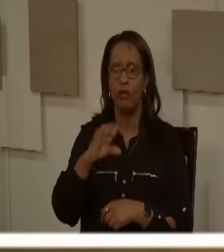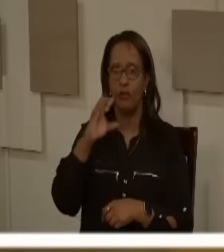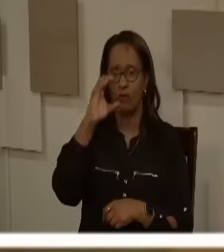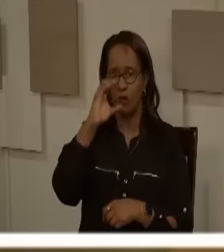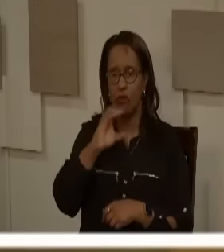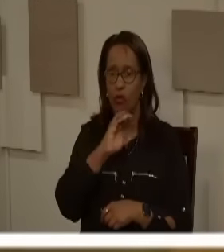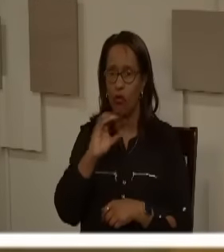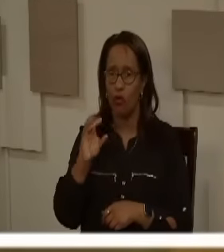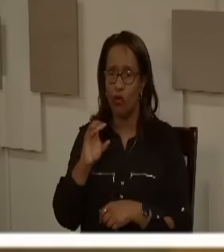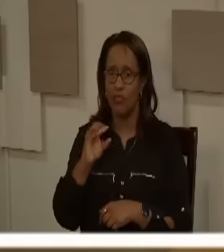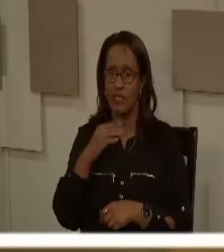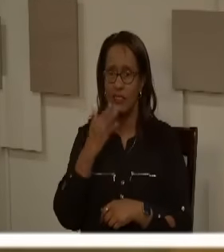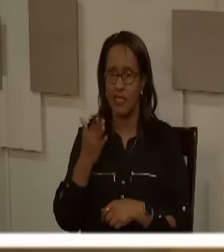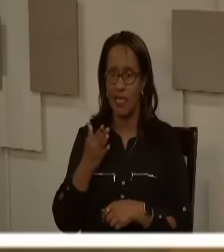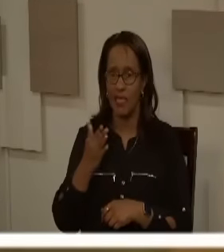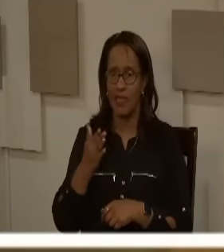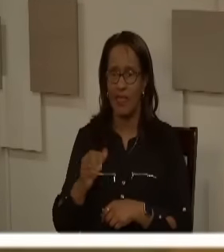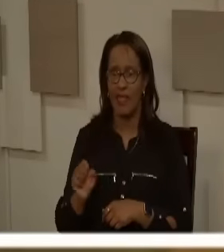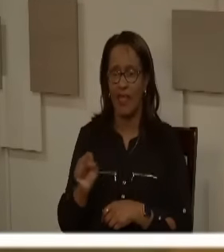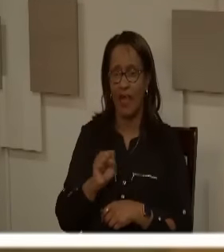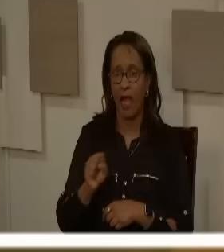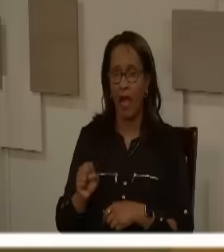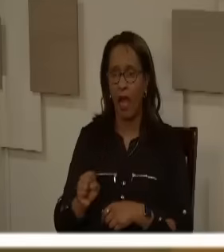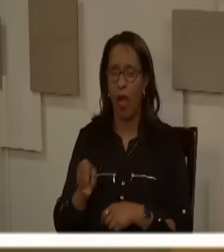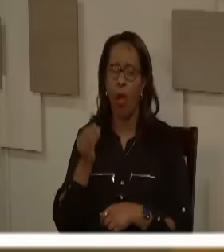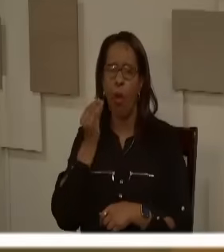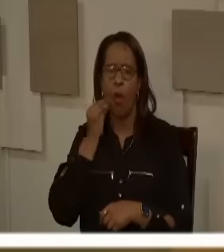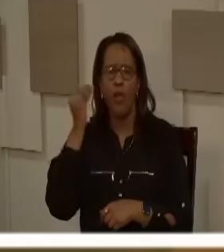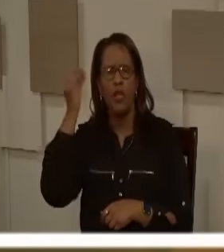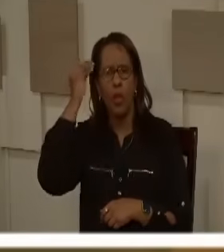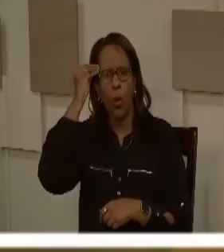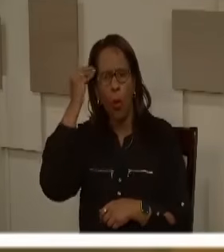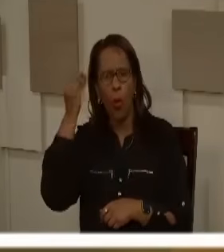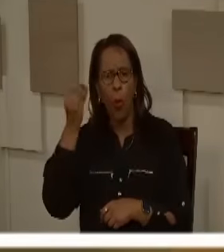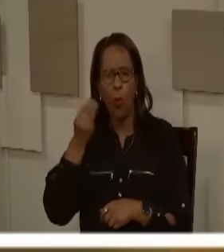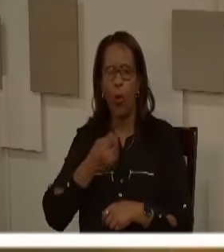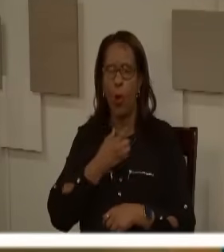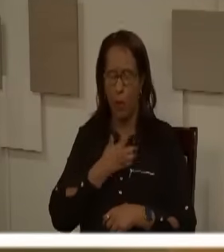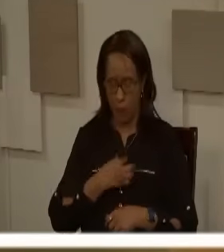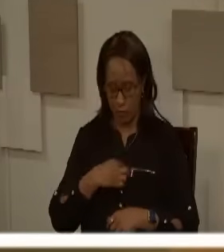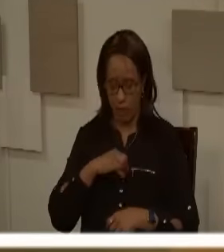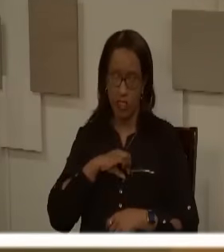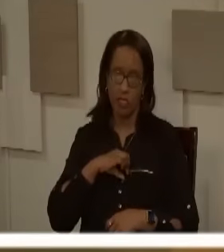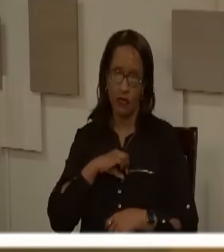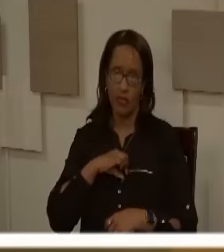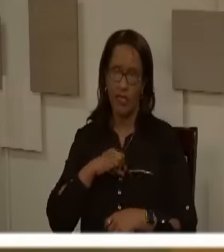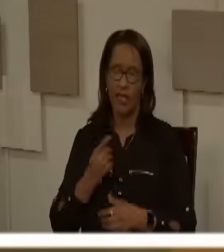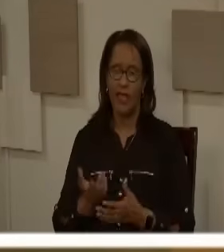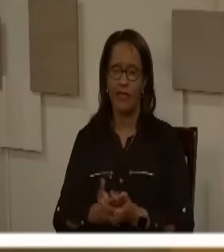up your cross, they would have heard take the most